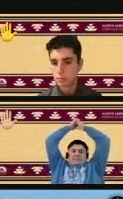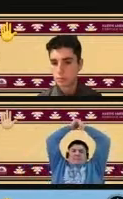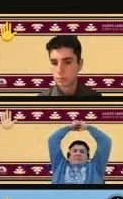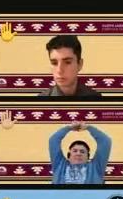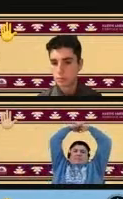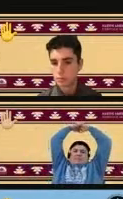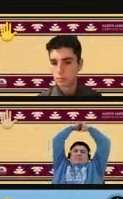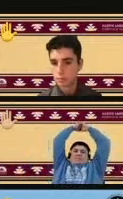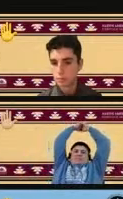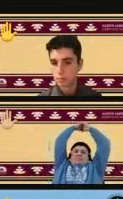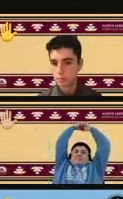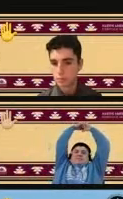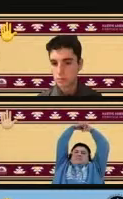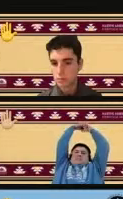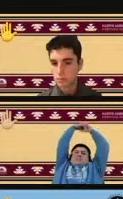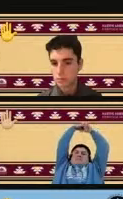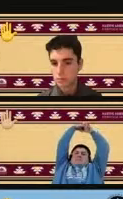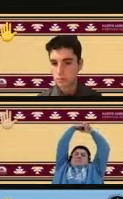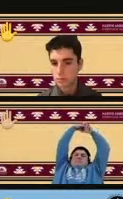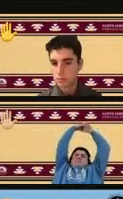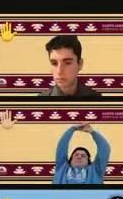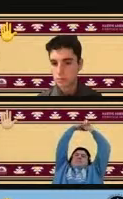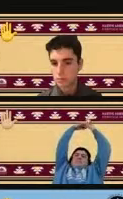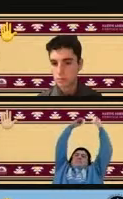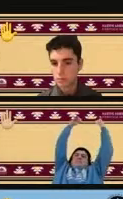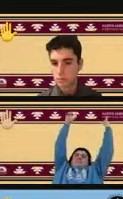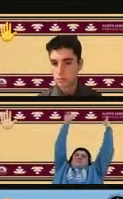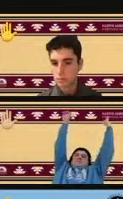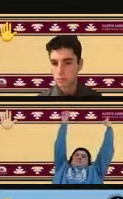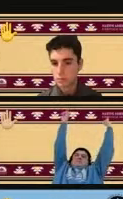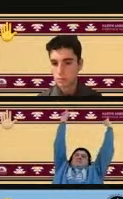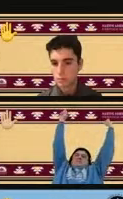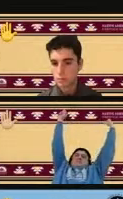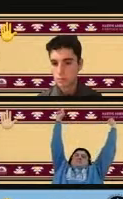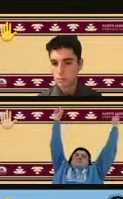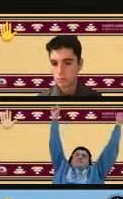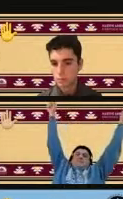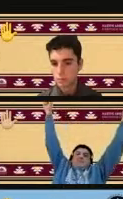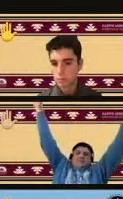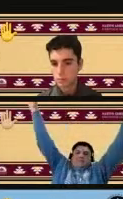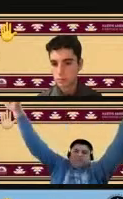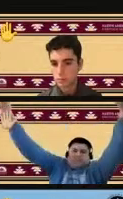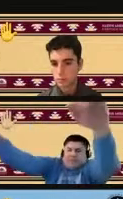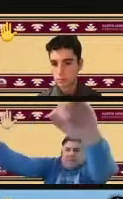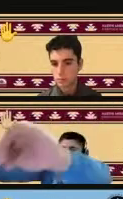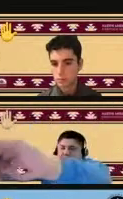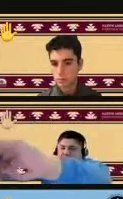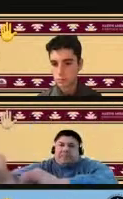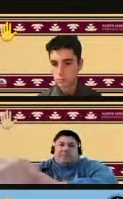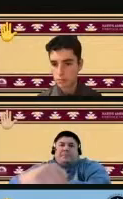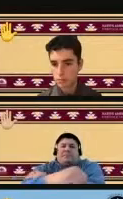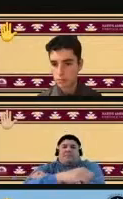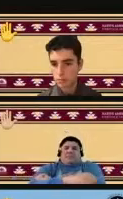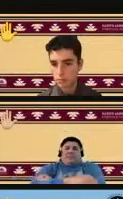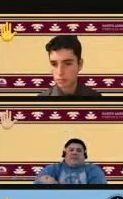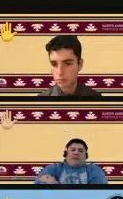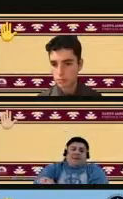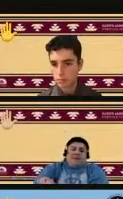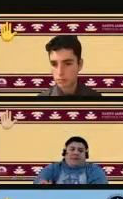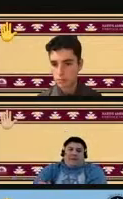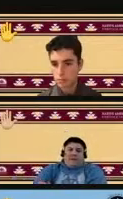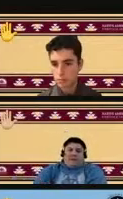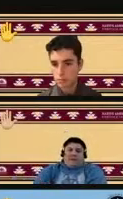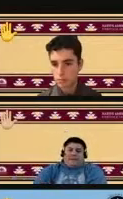a small few that are actually already in hiring. The biggest district in Minnesota is at their, which is a district you might not have heard of, called